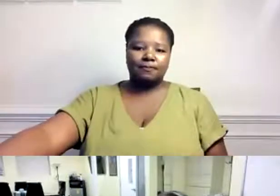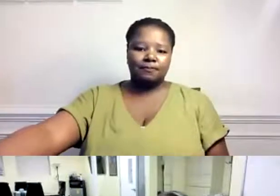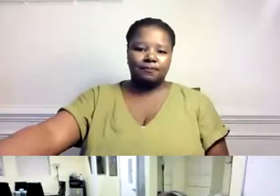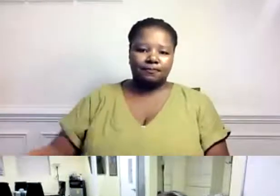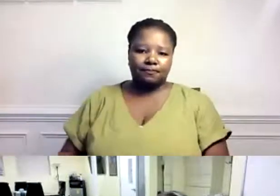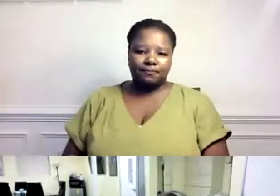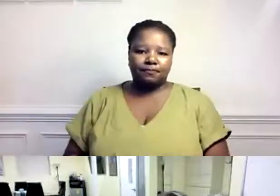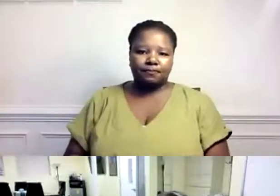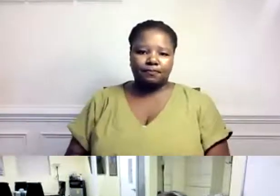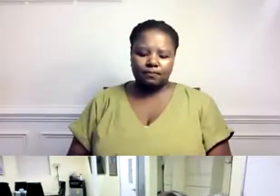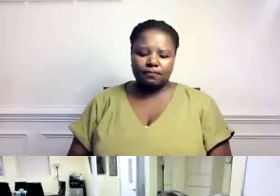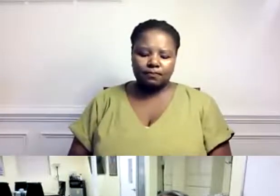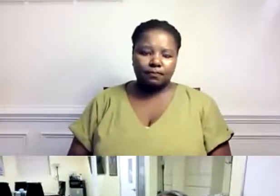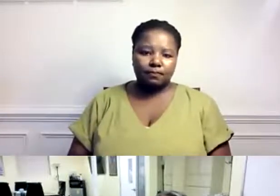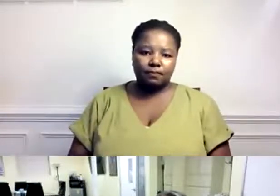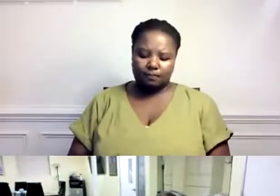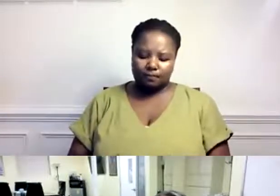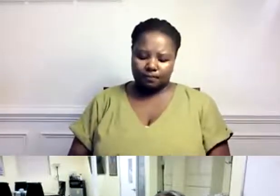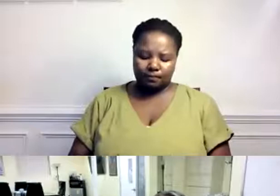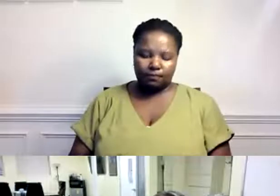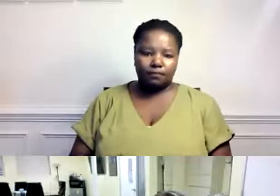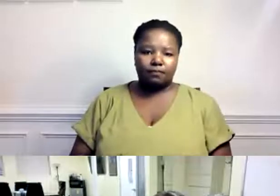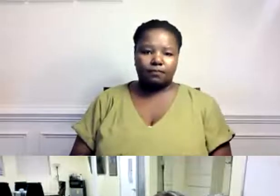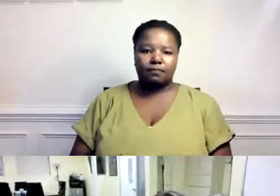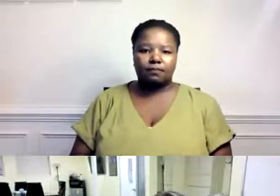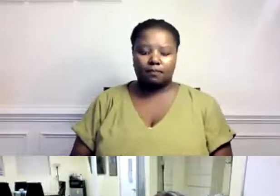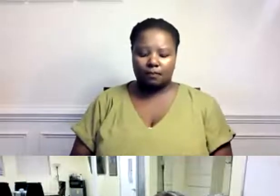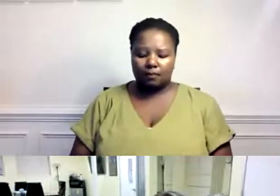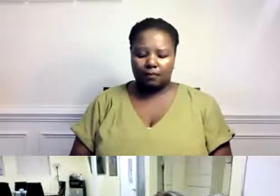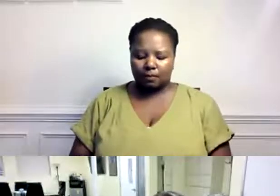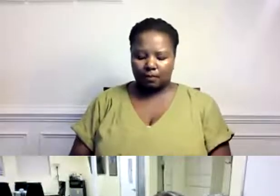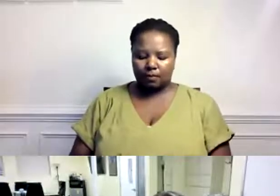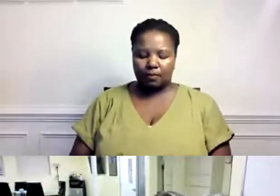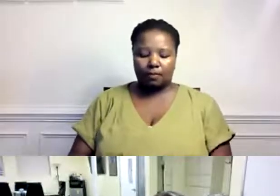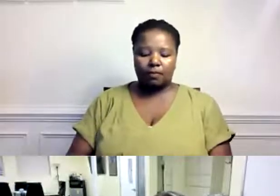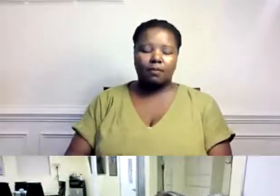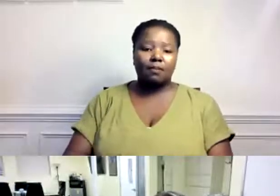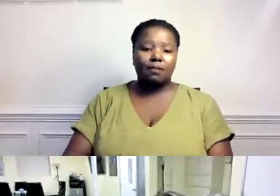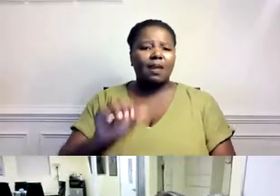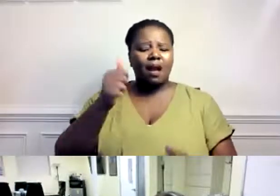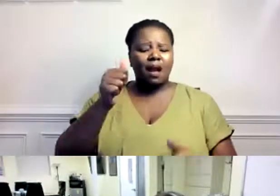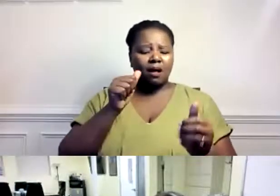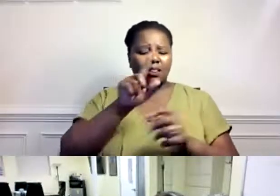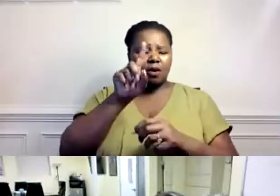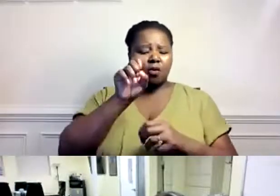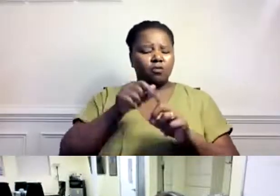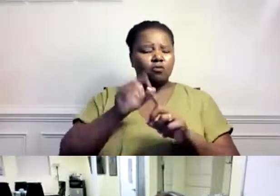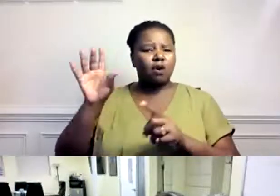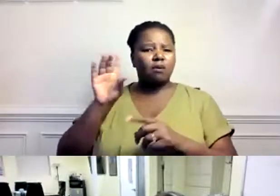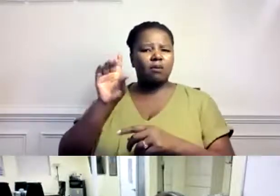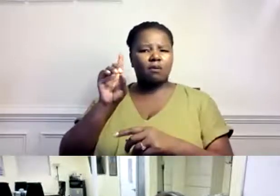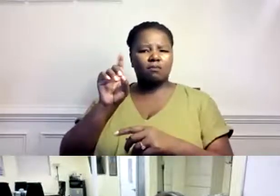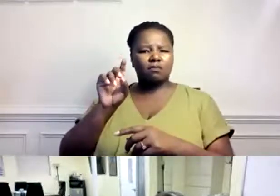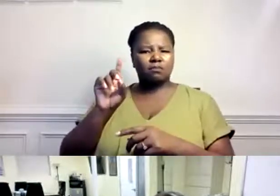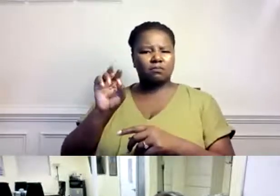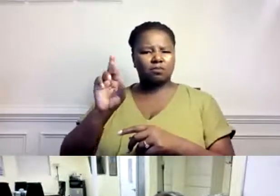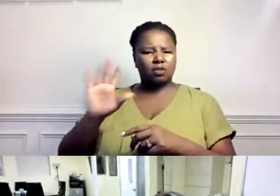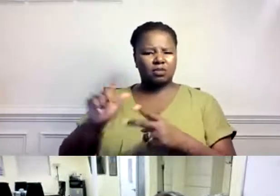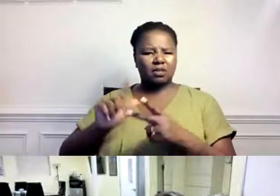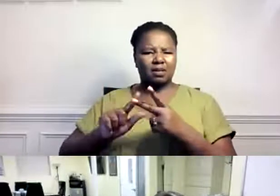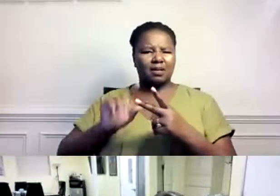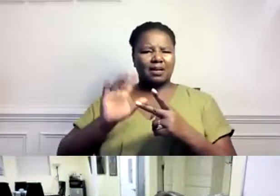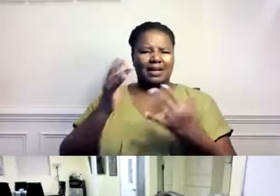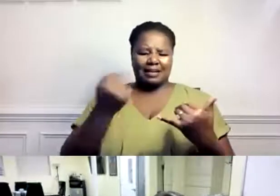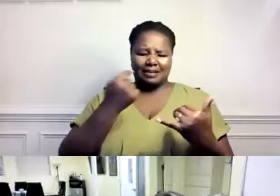The other question that came up for Dr. Chapman and Professor Colin Bride would be, you